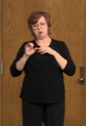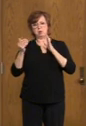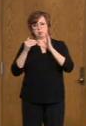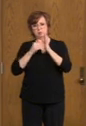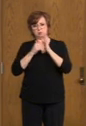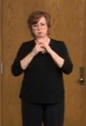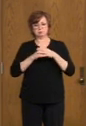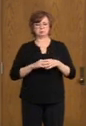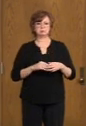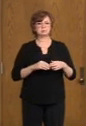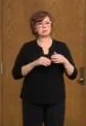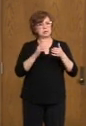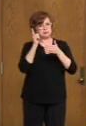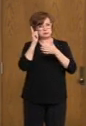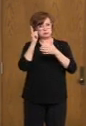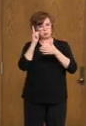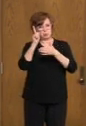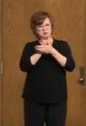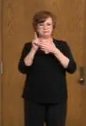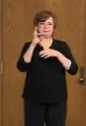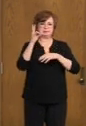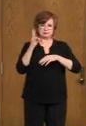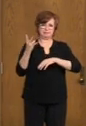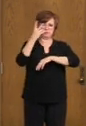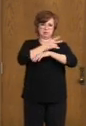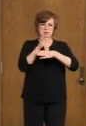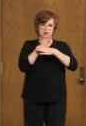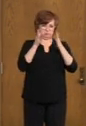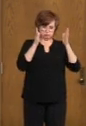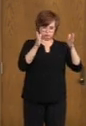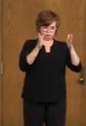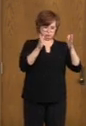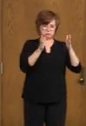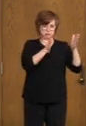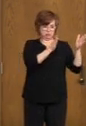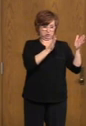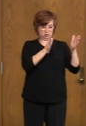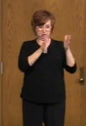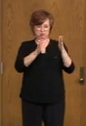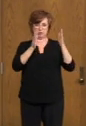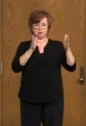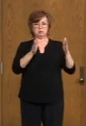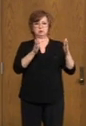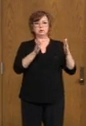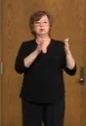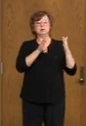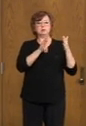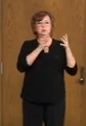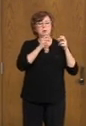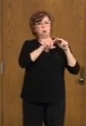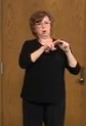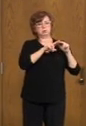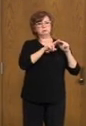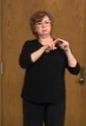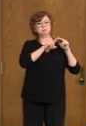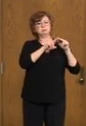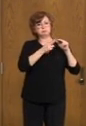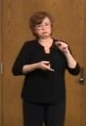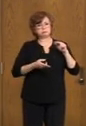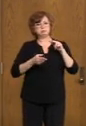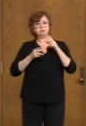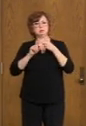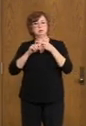daily cases, we want to obviously see a decrease in active cases. That really is basically a 10-day average for the most part,